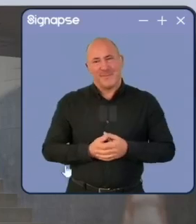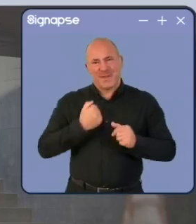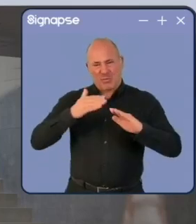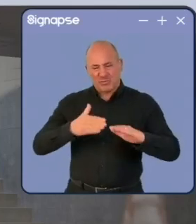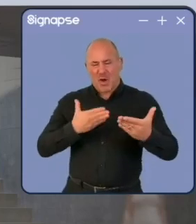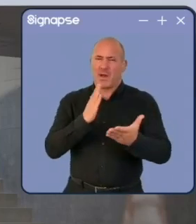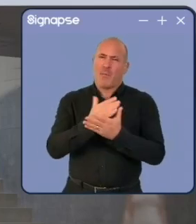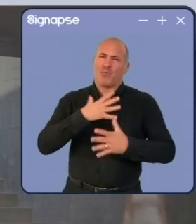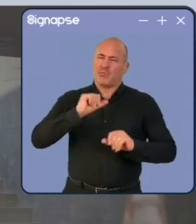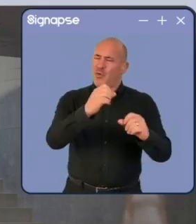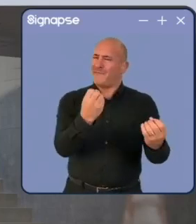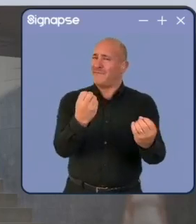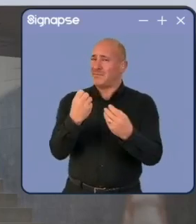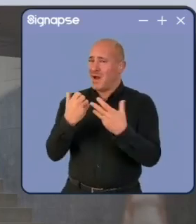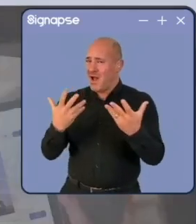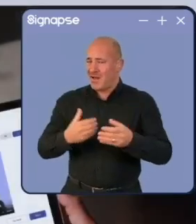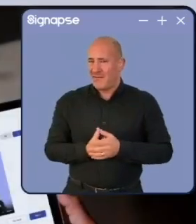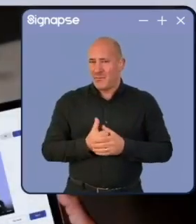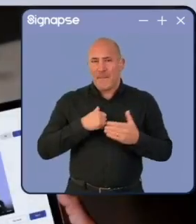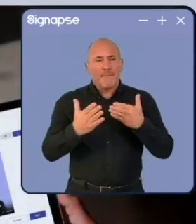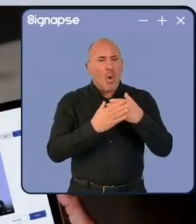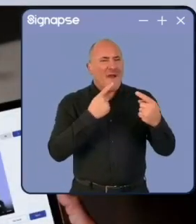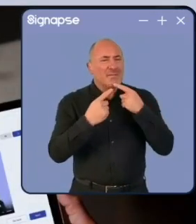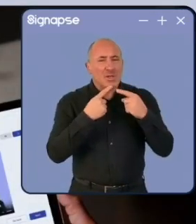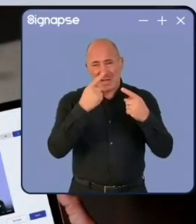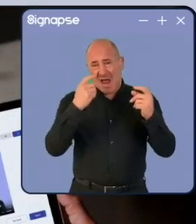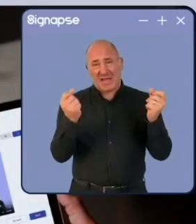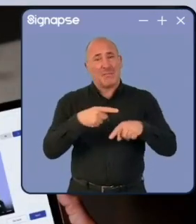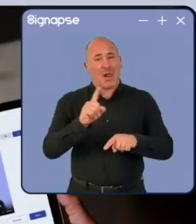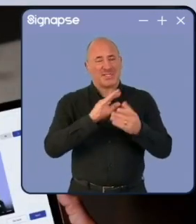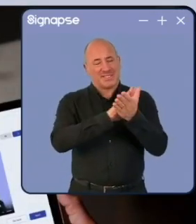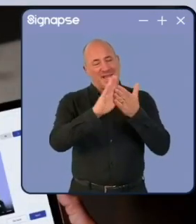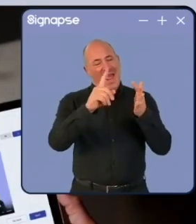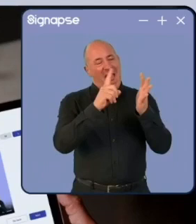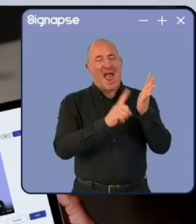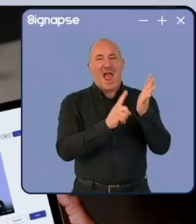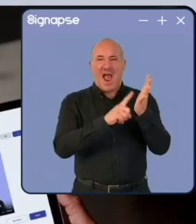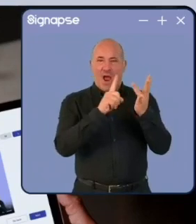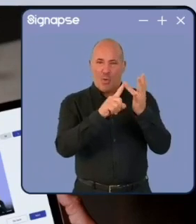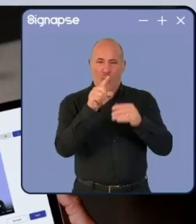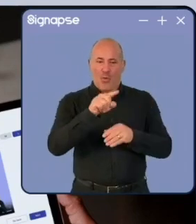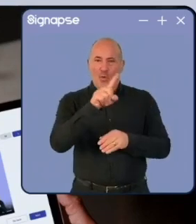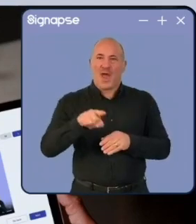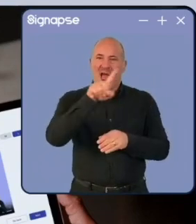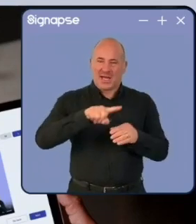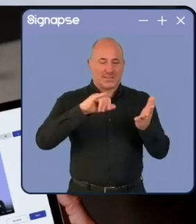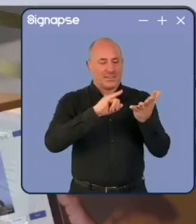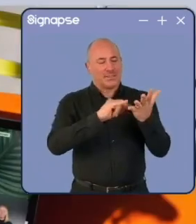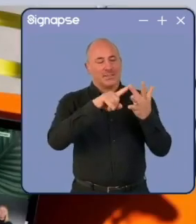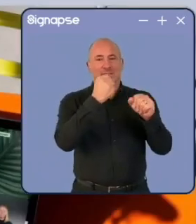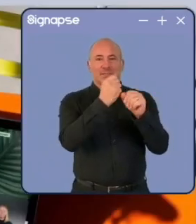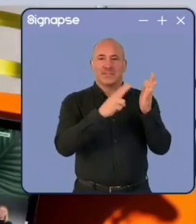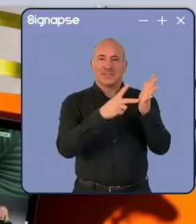This could change communication for millions. A revolutionary AI tool is now translating spoken language into photorealistic